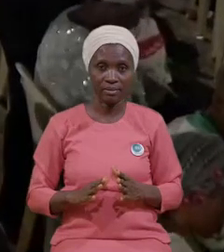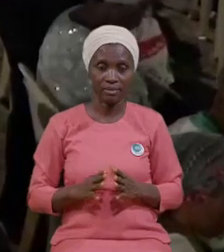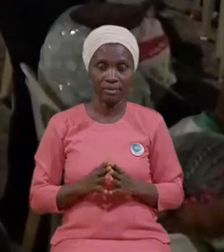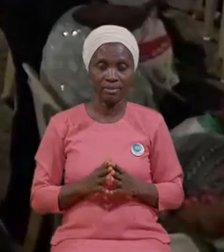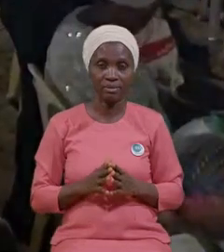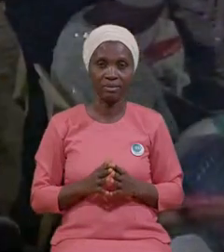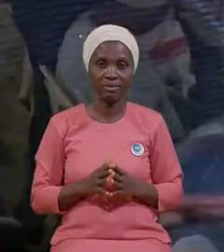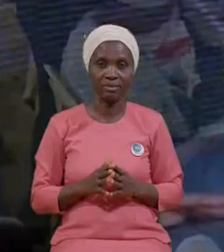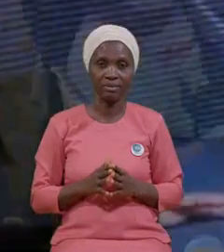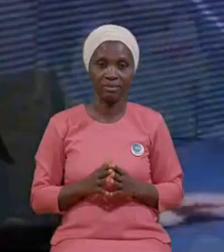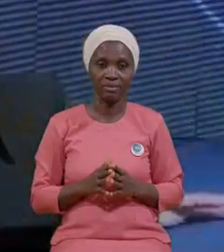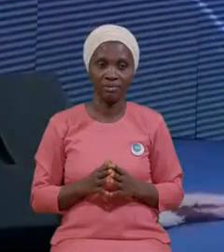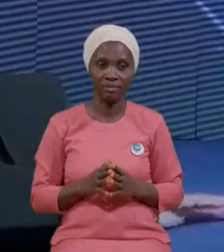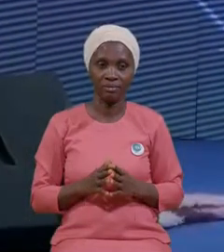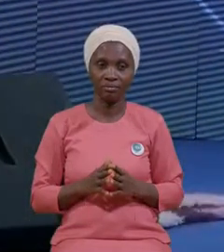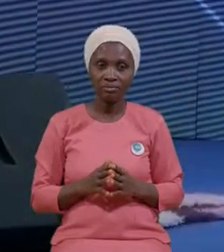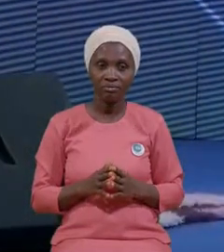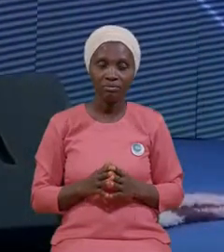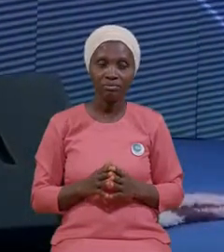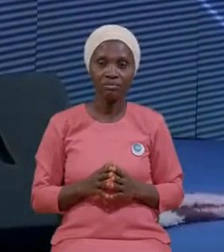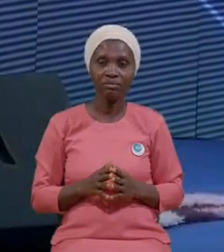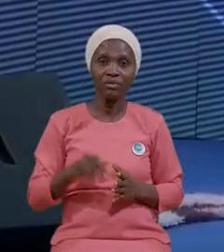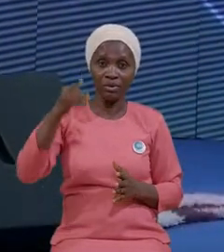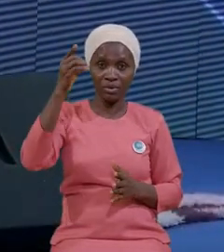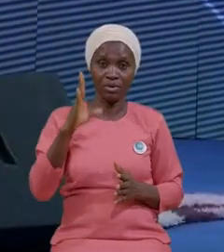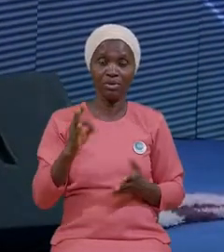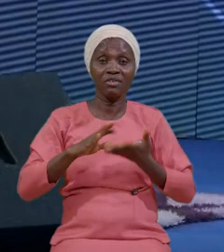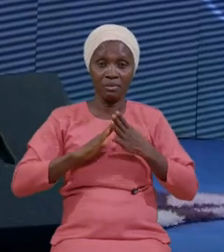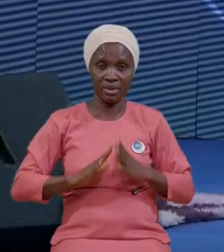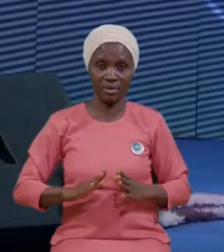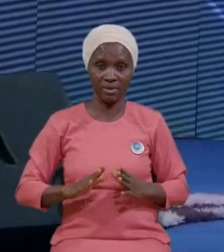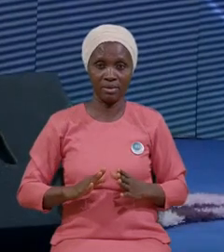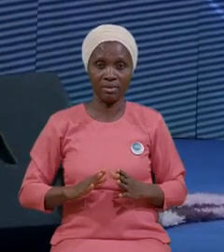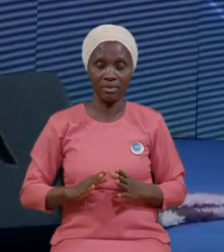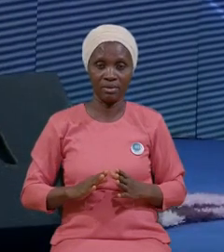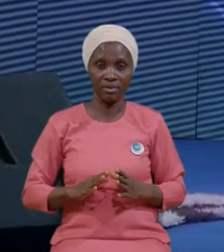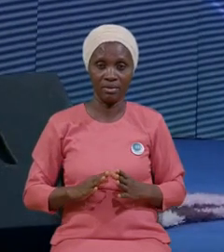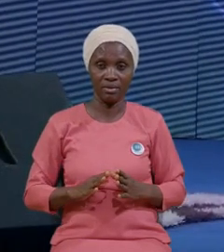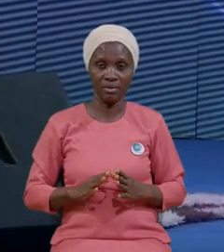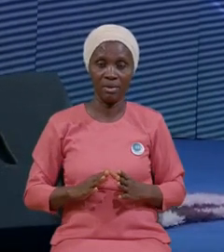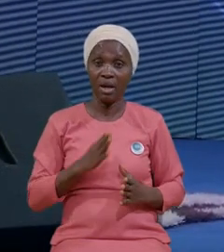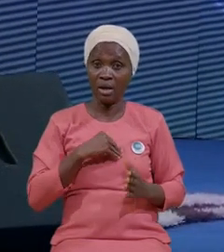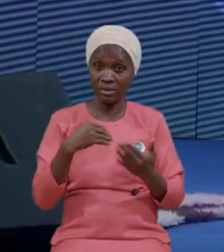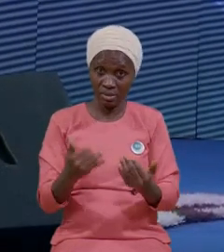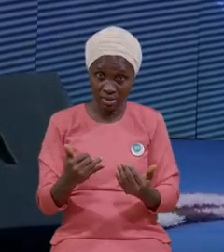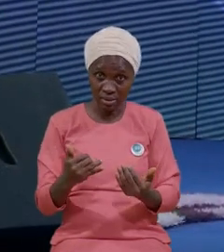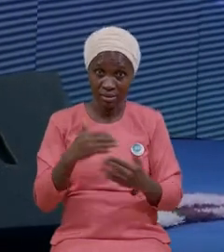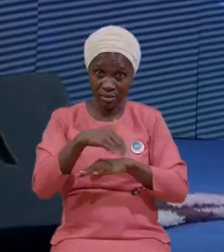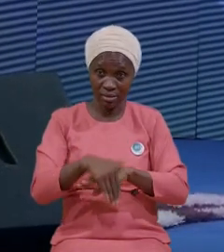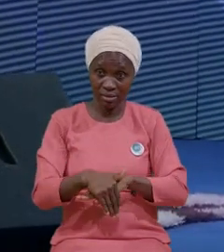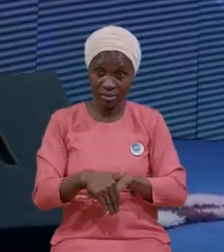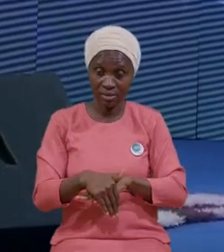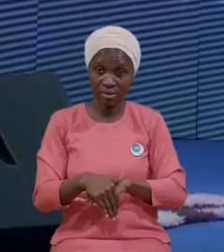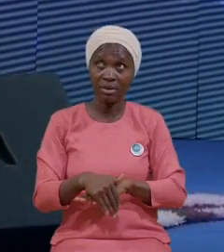peace. That's the name of God. He's the God of peace. And tonight, he shall bruise